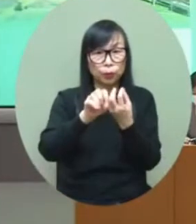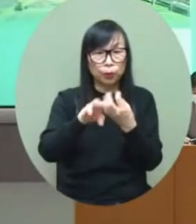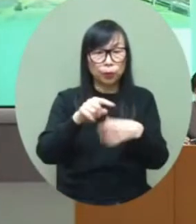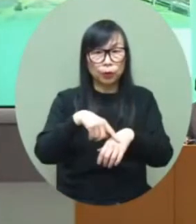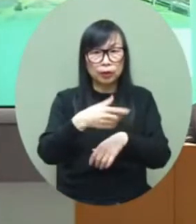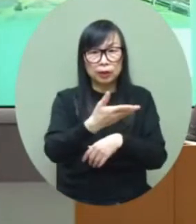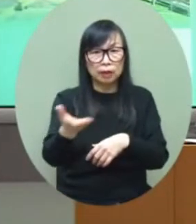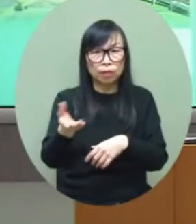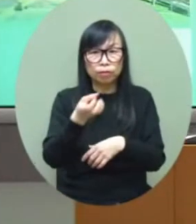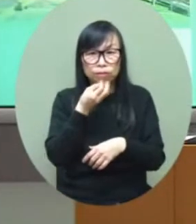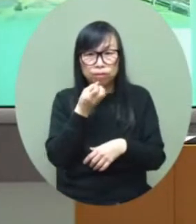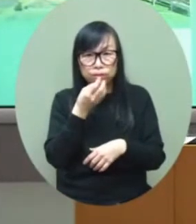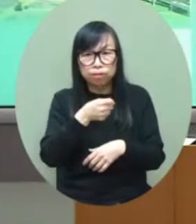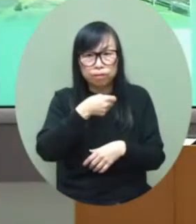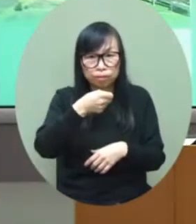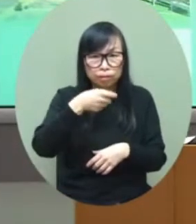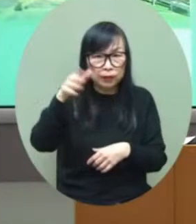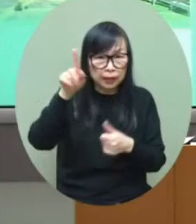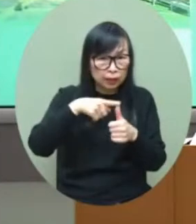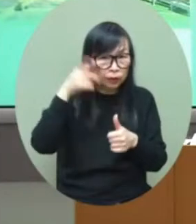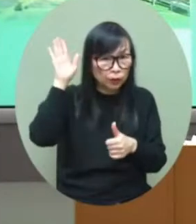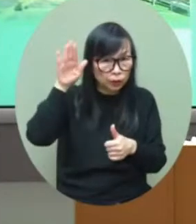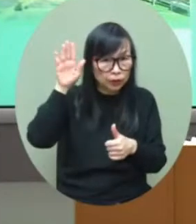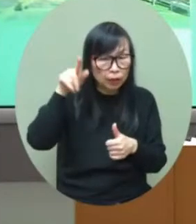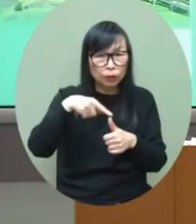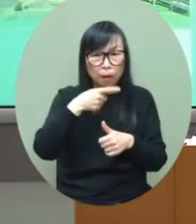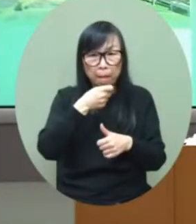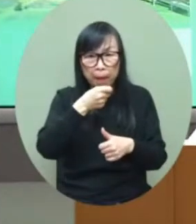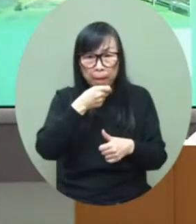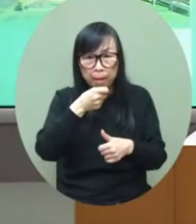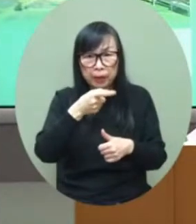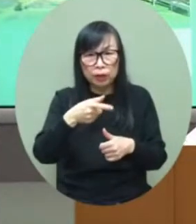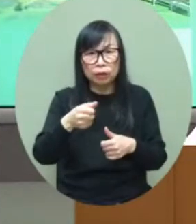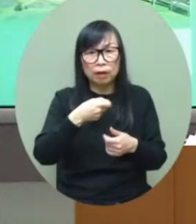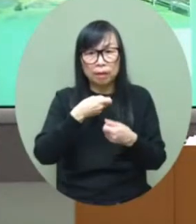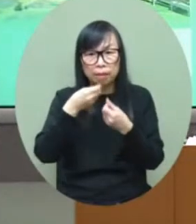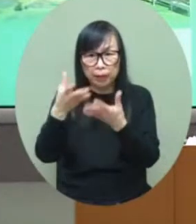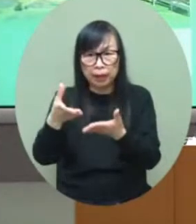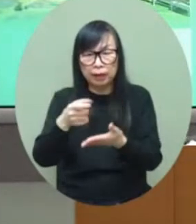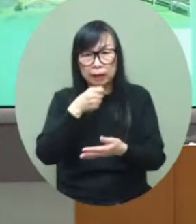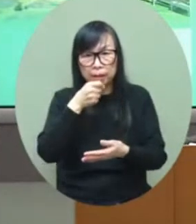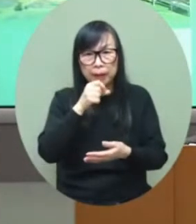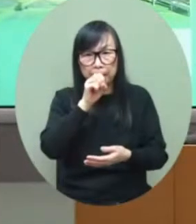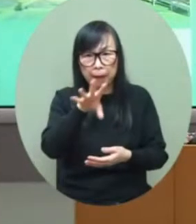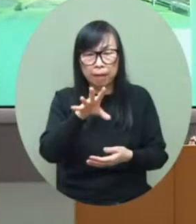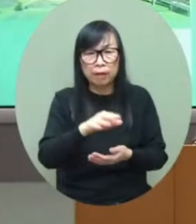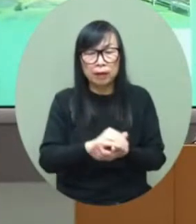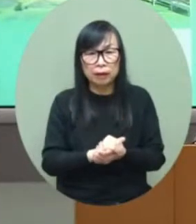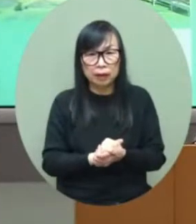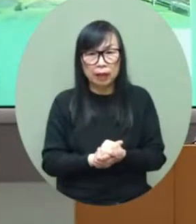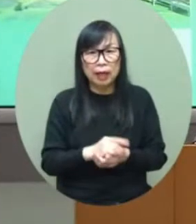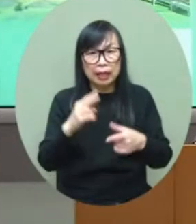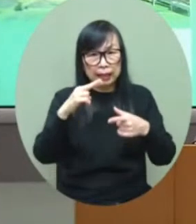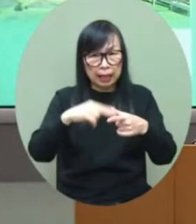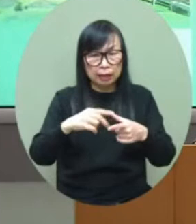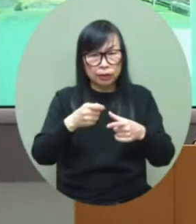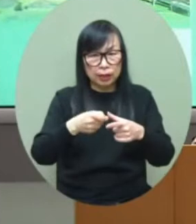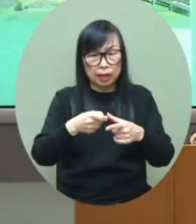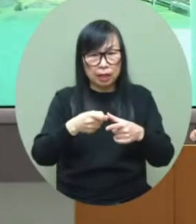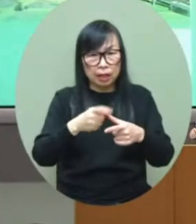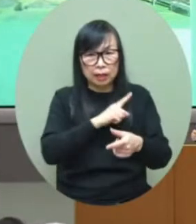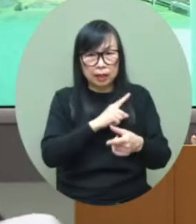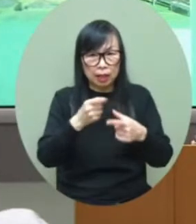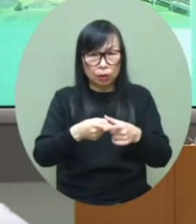Now the floor is open to questions. If you wish to ask questions, please raise your hand. And when it's your turn to speak, please use the microphone that we pass